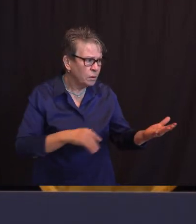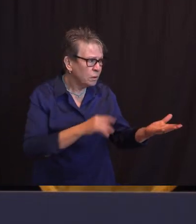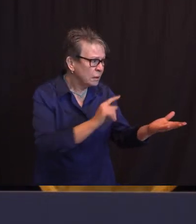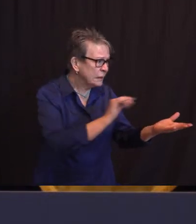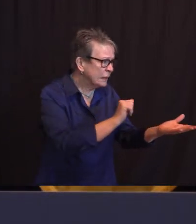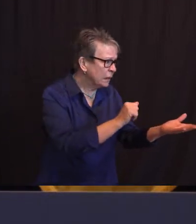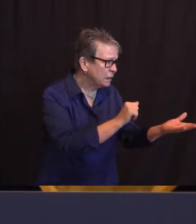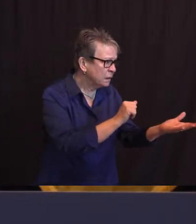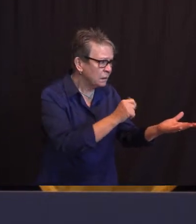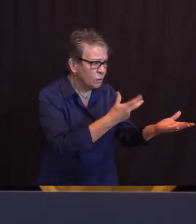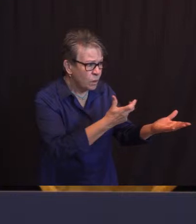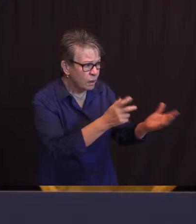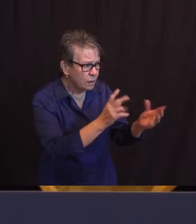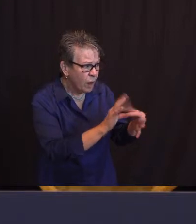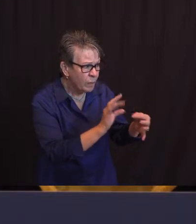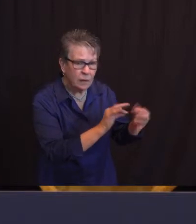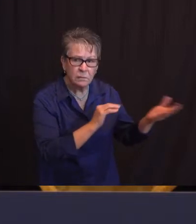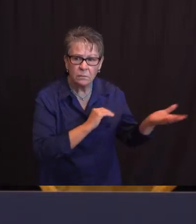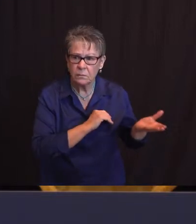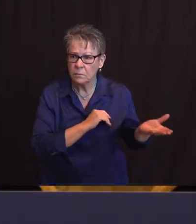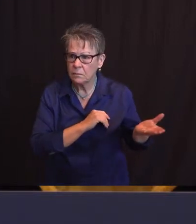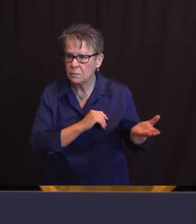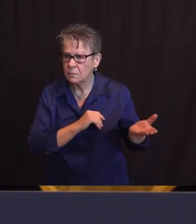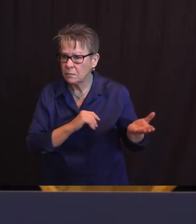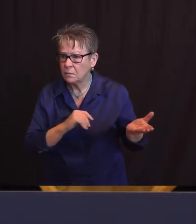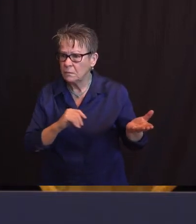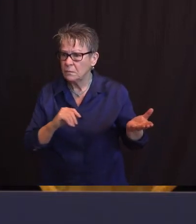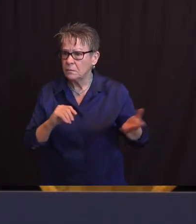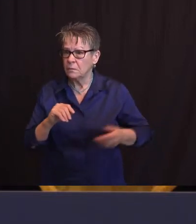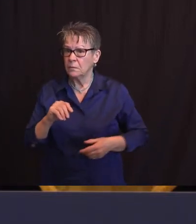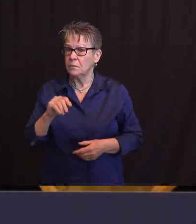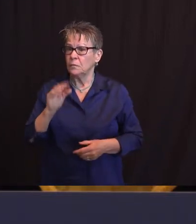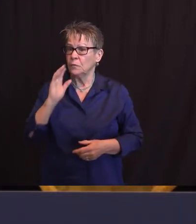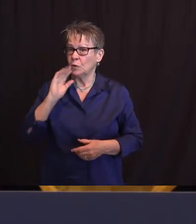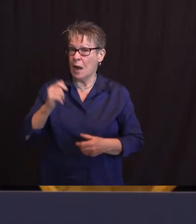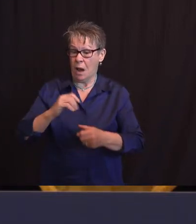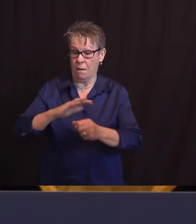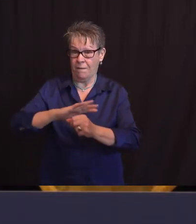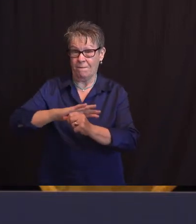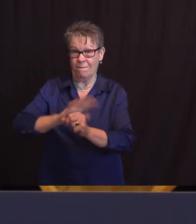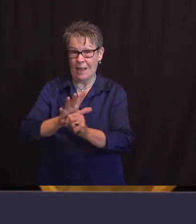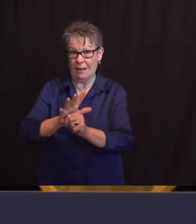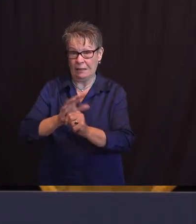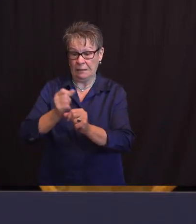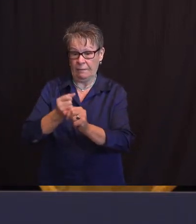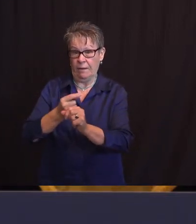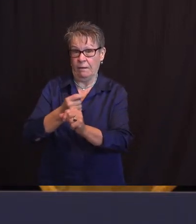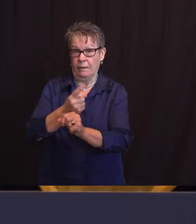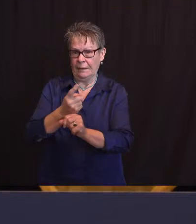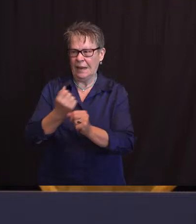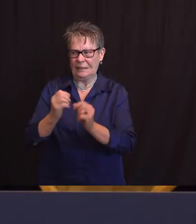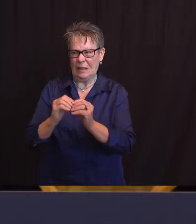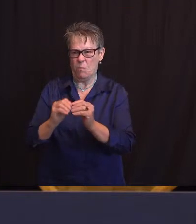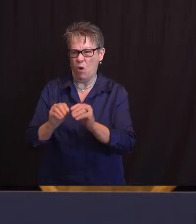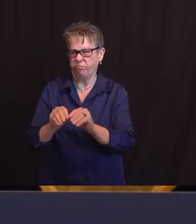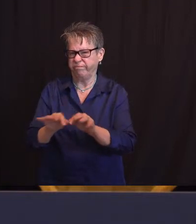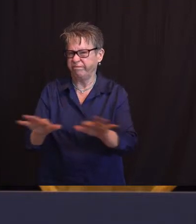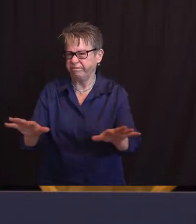have variants. We know, therefore, that there's more transmissible versions of this virus in the state.